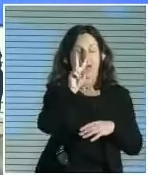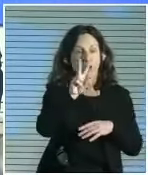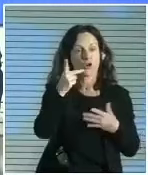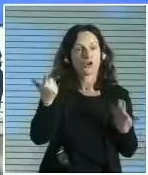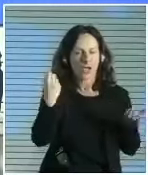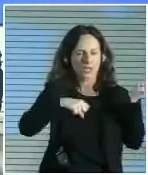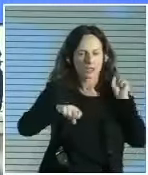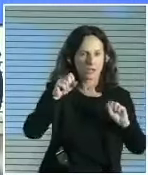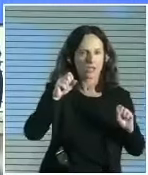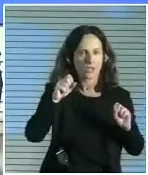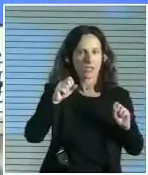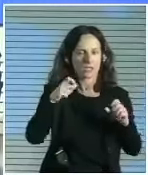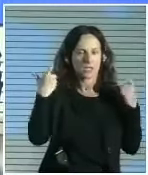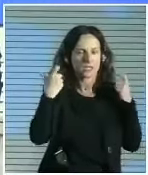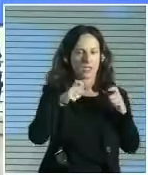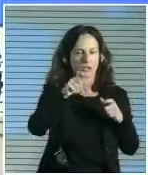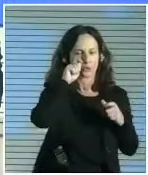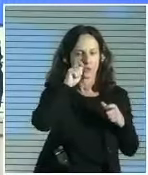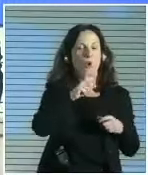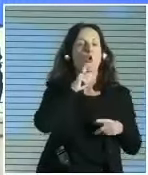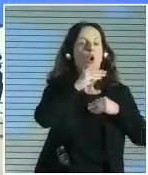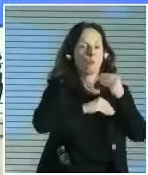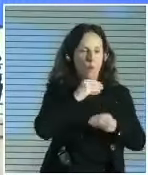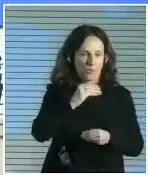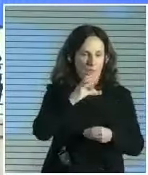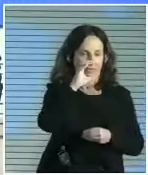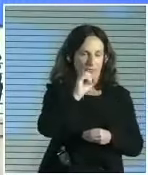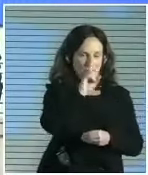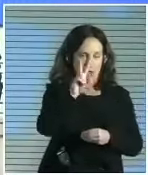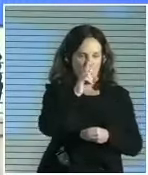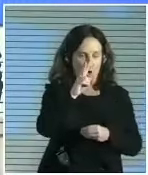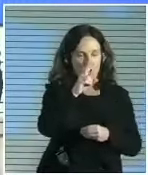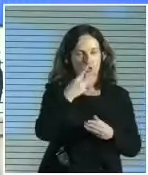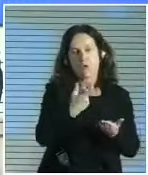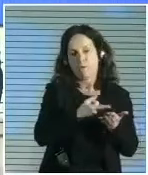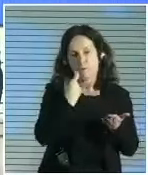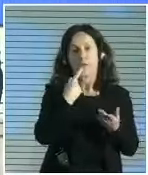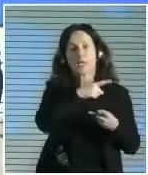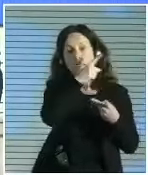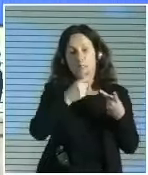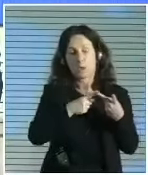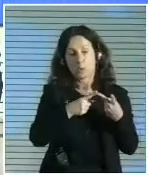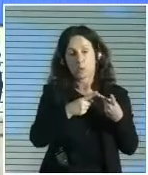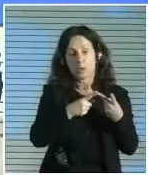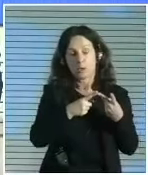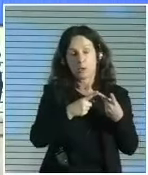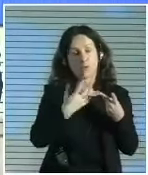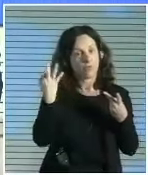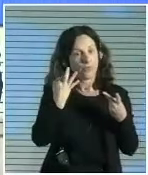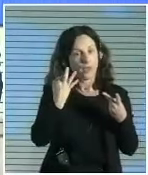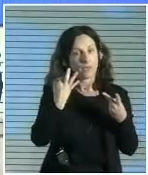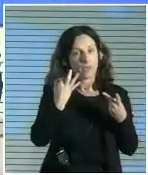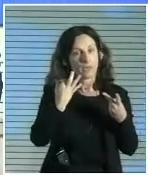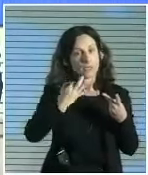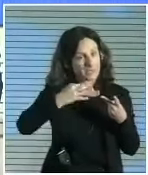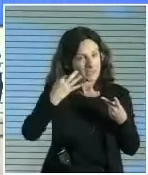global frameworks. The second one, we've heard about it, it is how to ensure that we have a solid options to phase